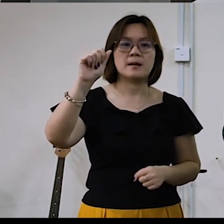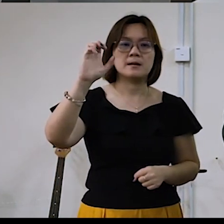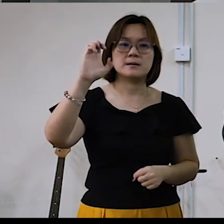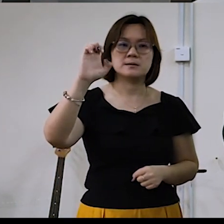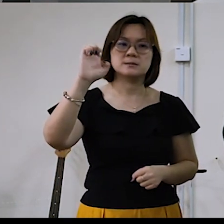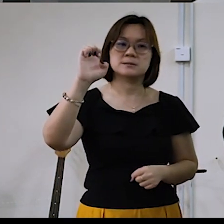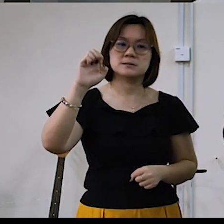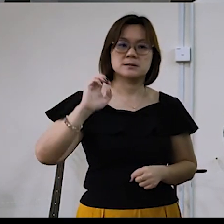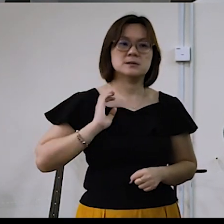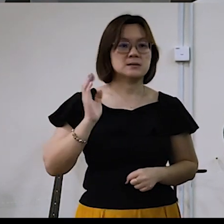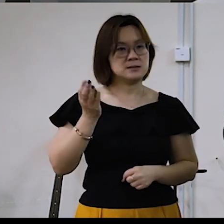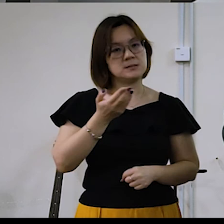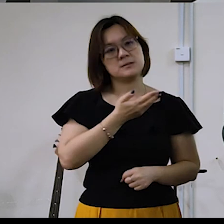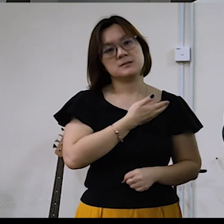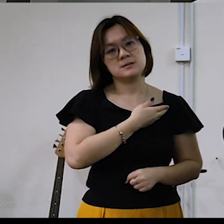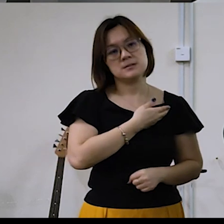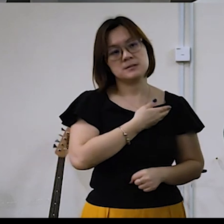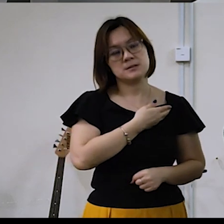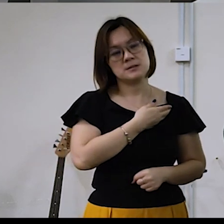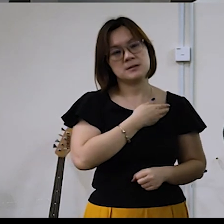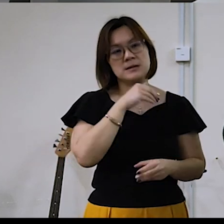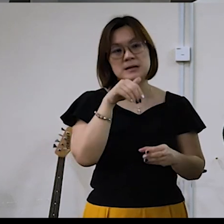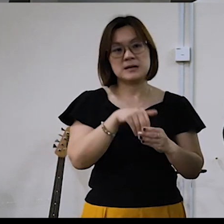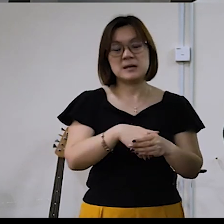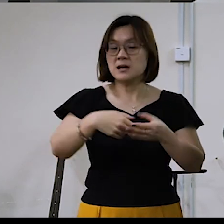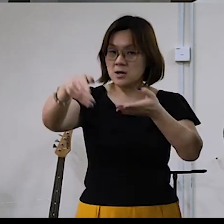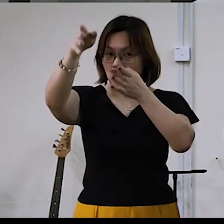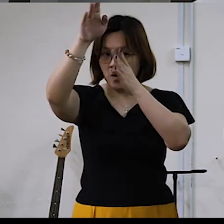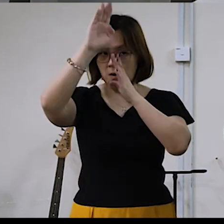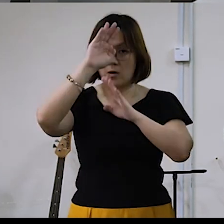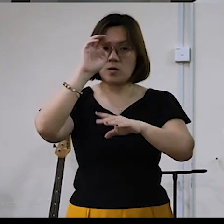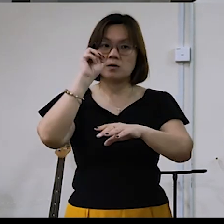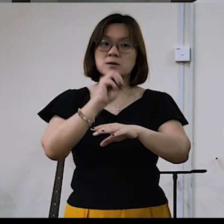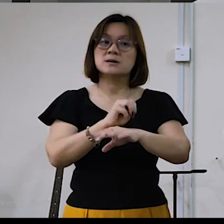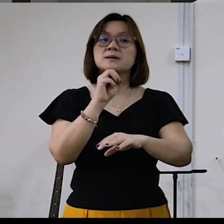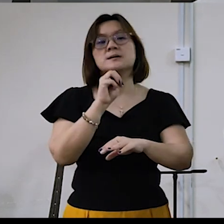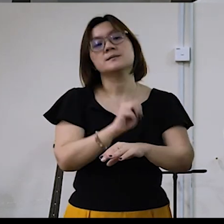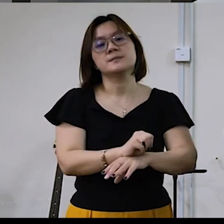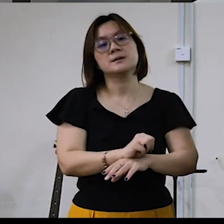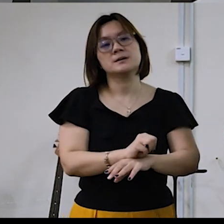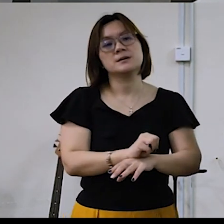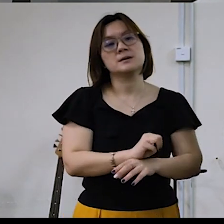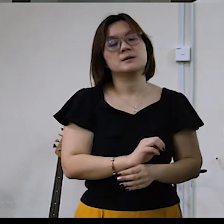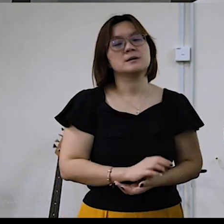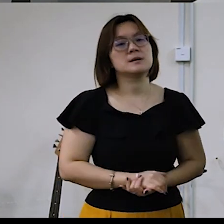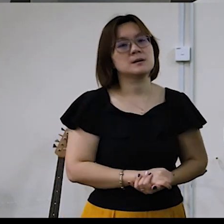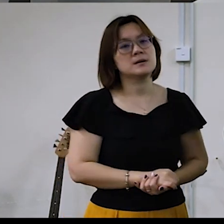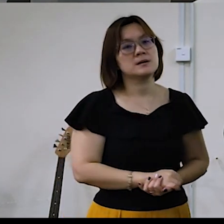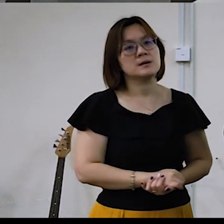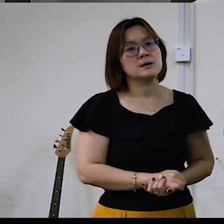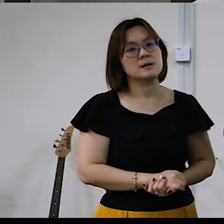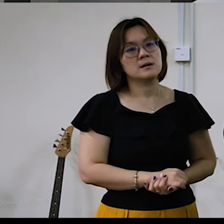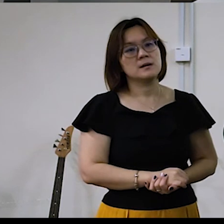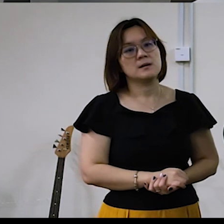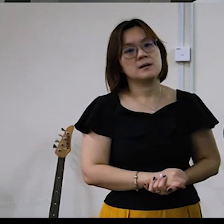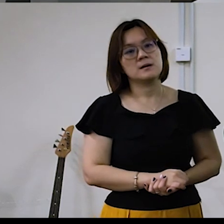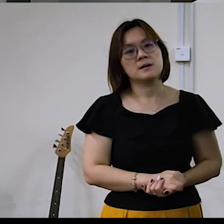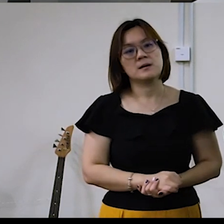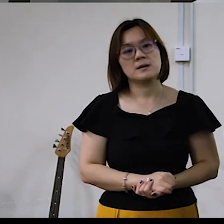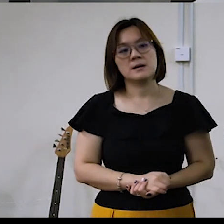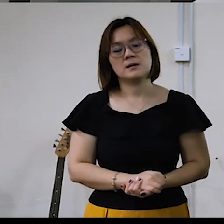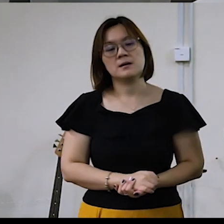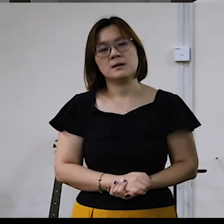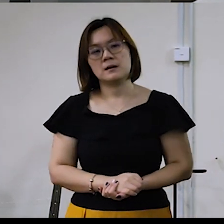are a reverend or a pastor or a deacon or an elder, or even your English is the best